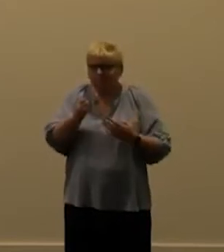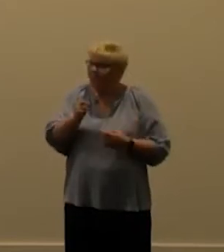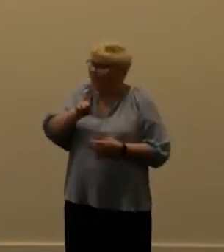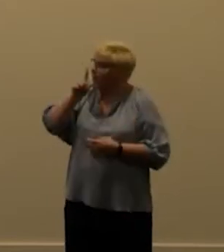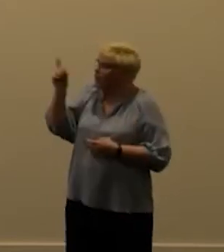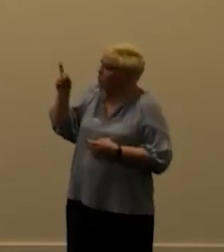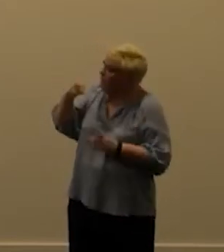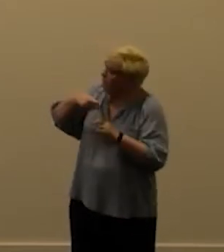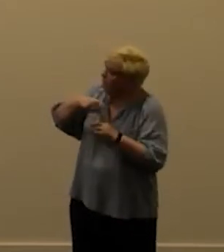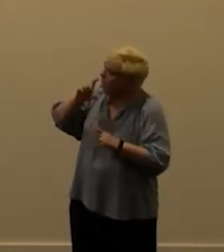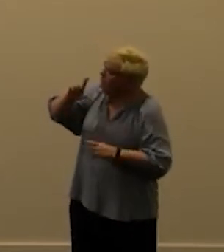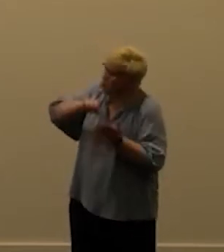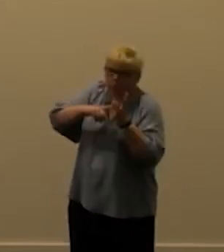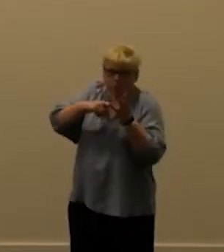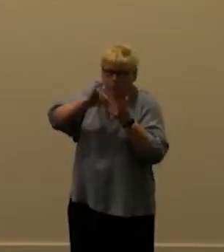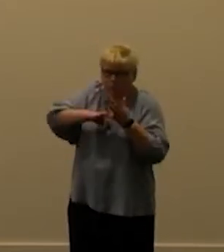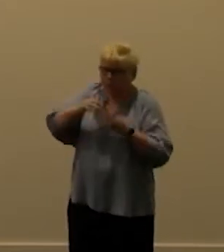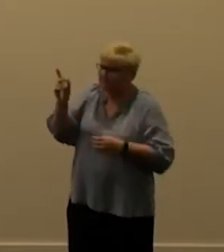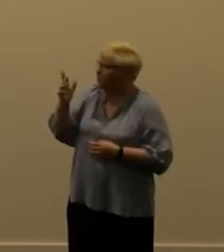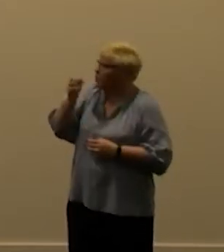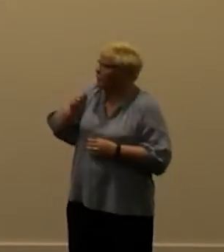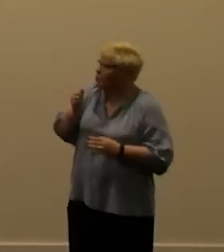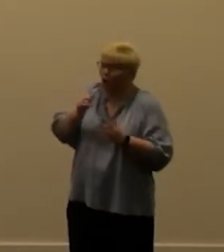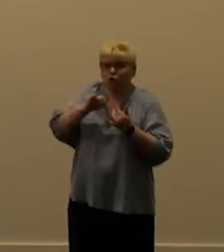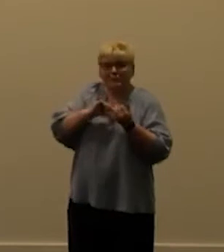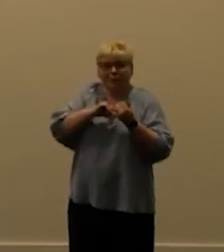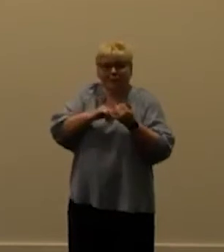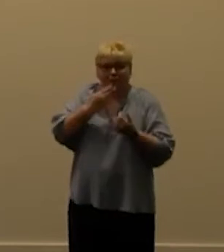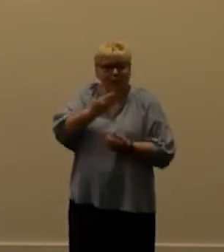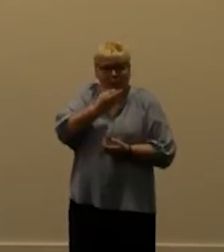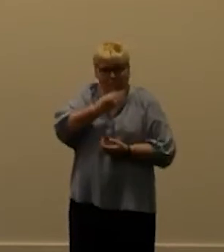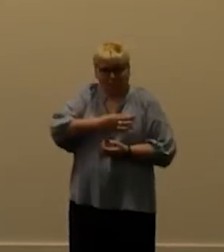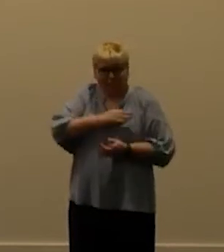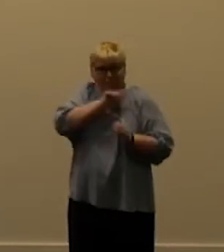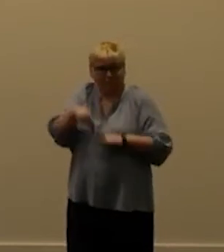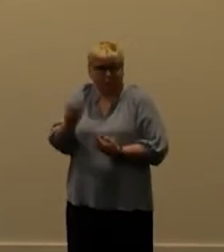for the conditional access. And of course, a big thanks to Scottish Summit for actually having me here and talking.